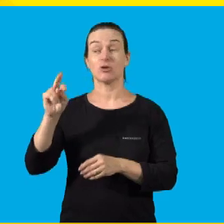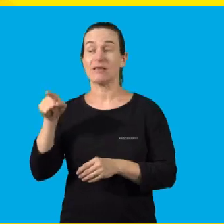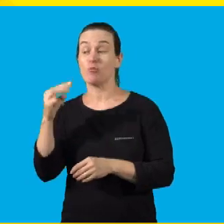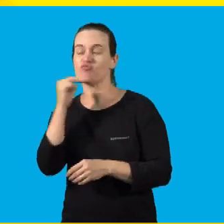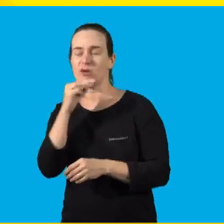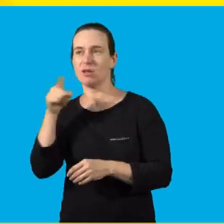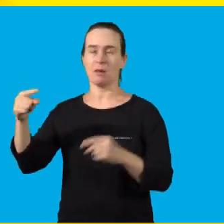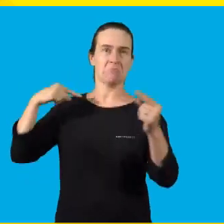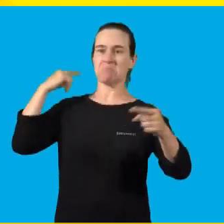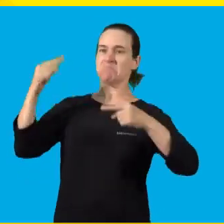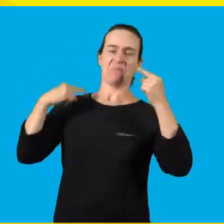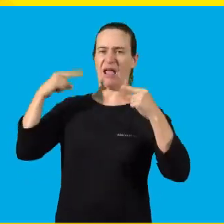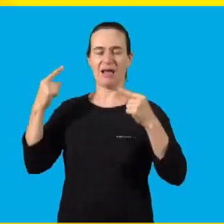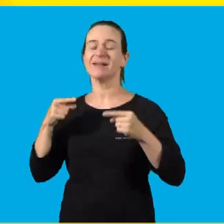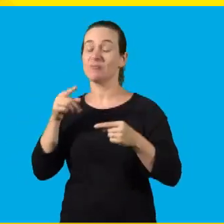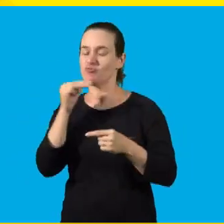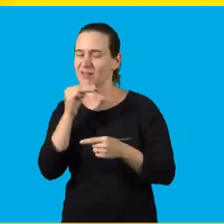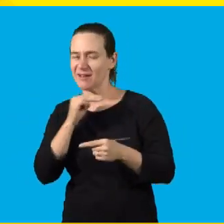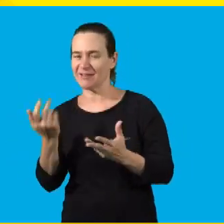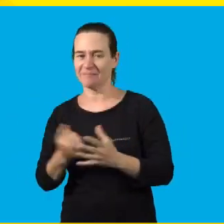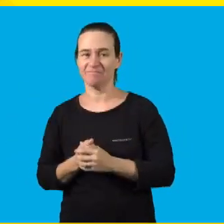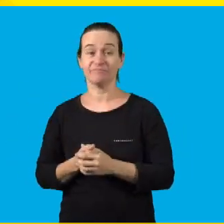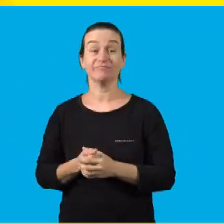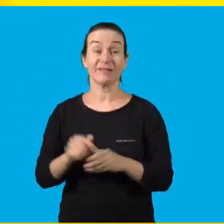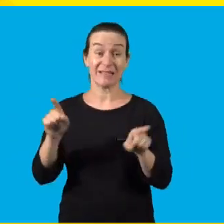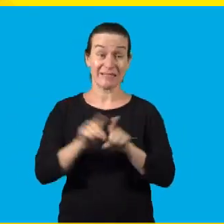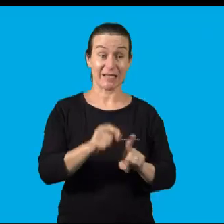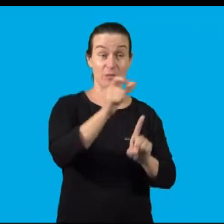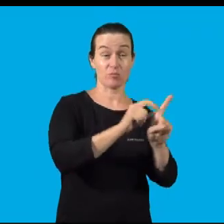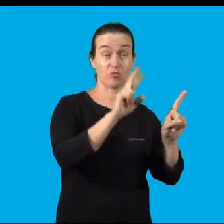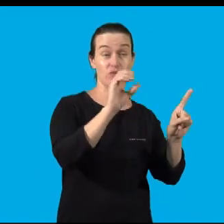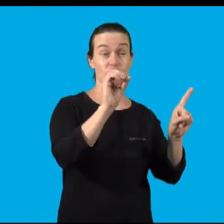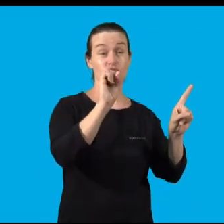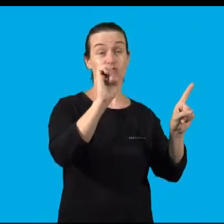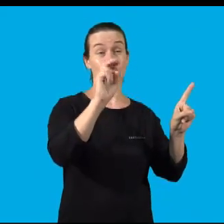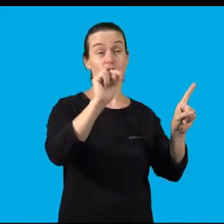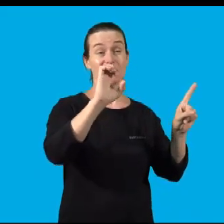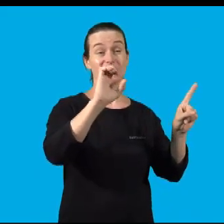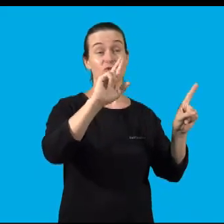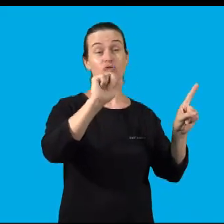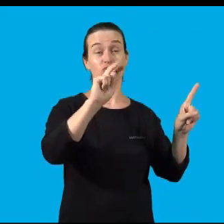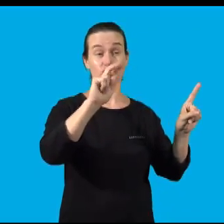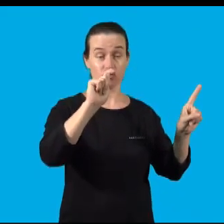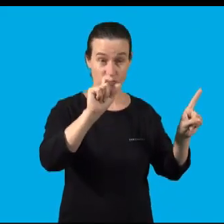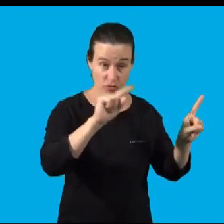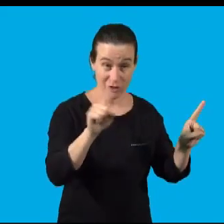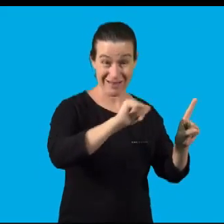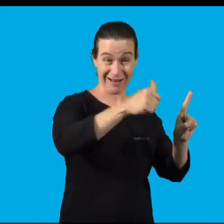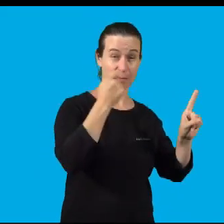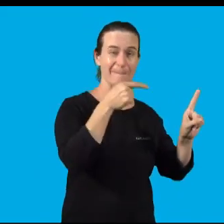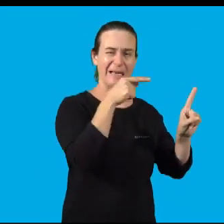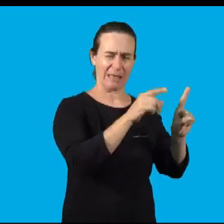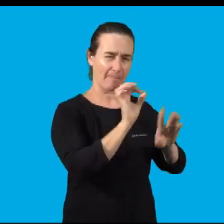of madness or insanity that he puts on, as well as Rosencrantz and Guildenstern's conniving plans